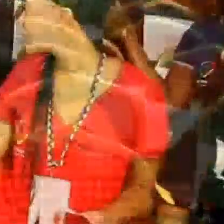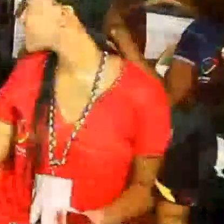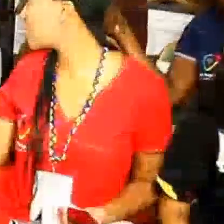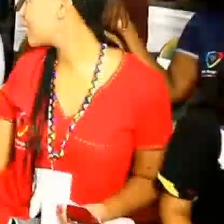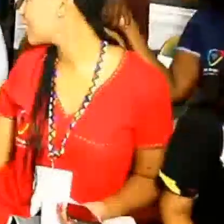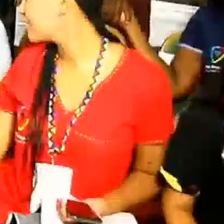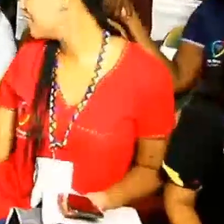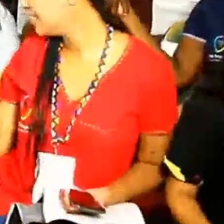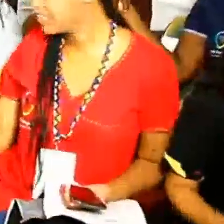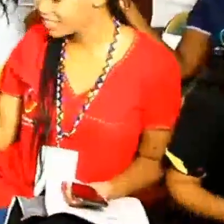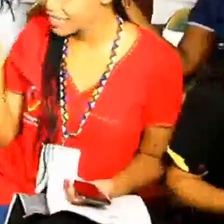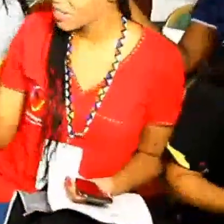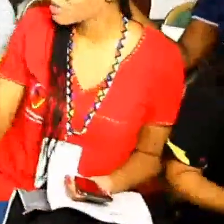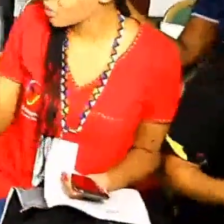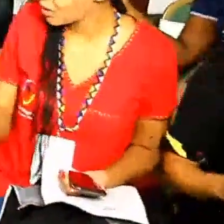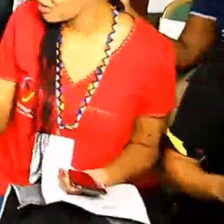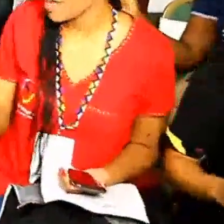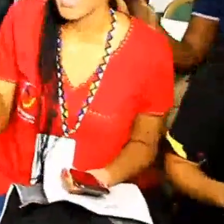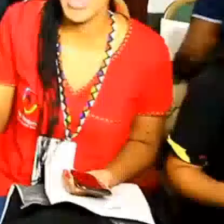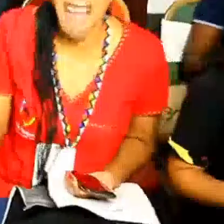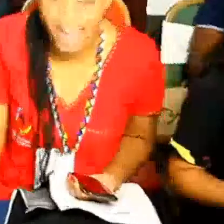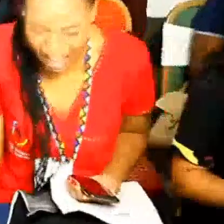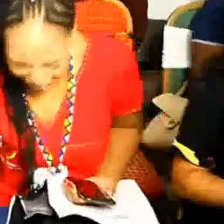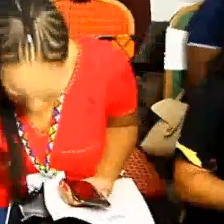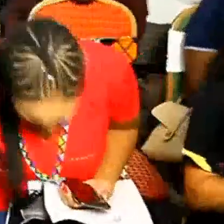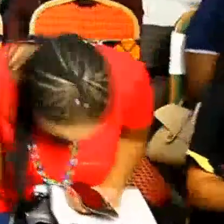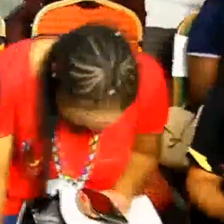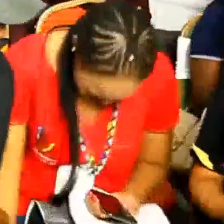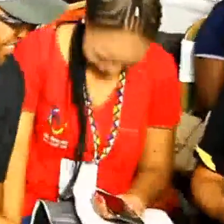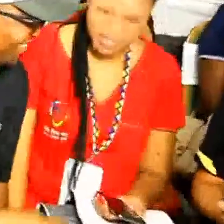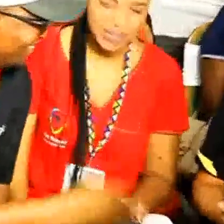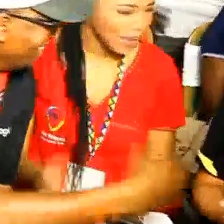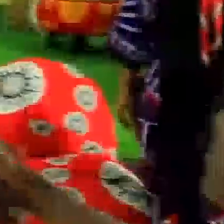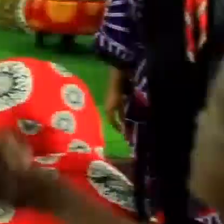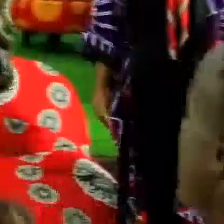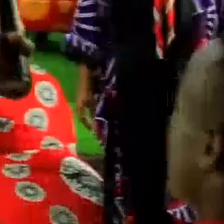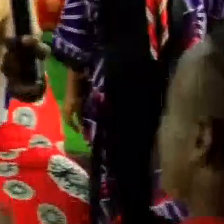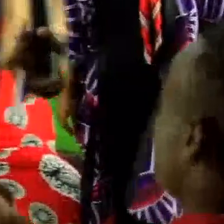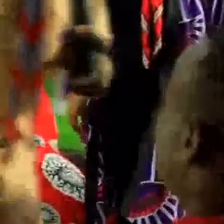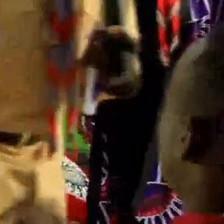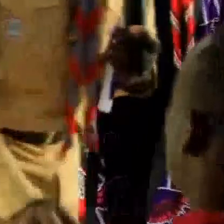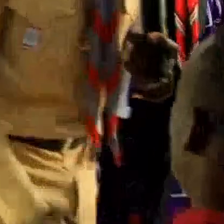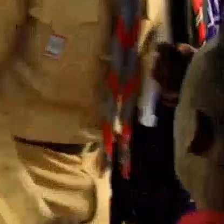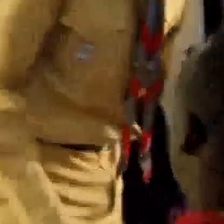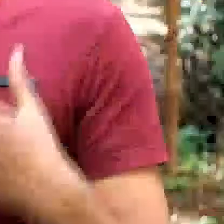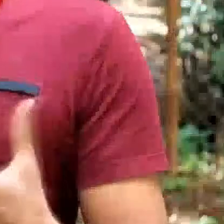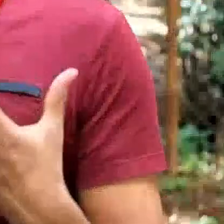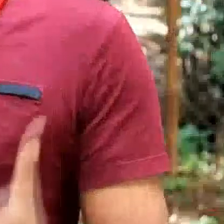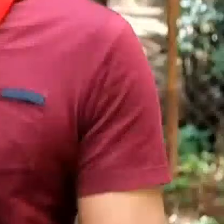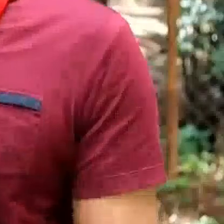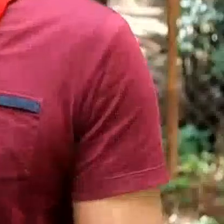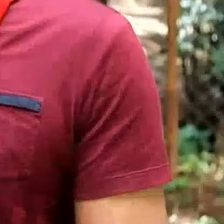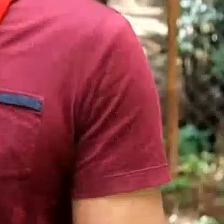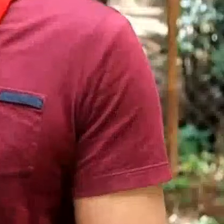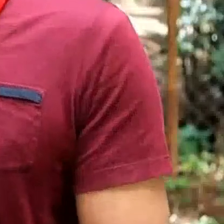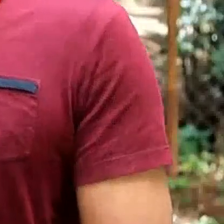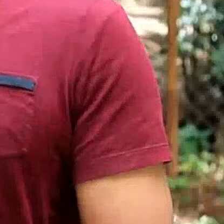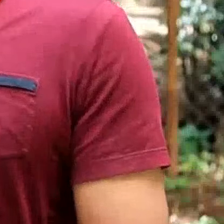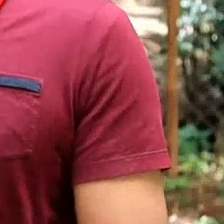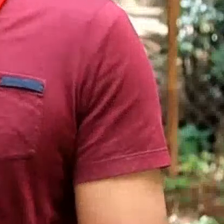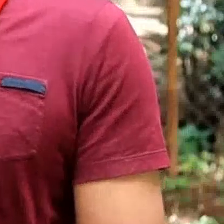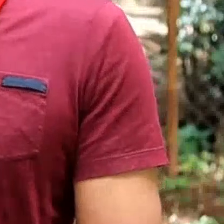great countries, Kenya, Nigeria, and South Africa, that are all involved in our Web Rangers program, which is our online safety